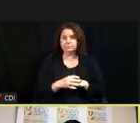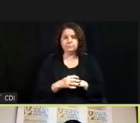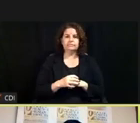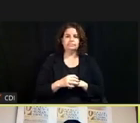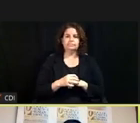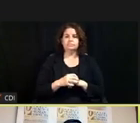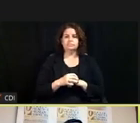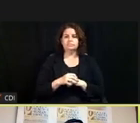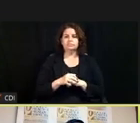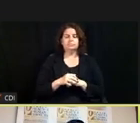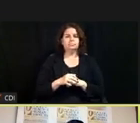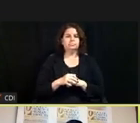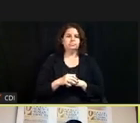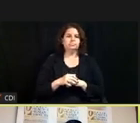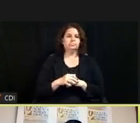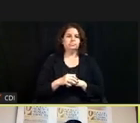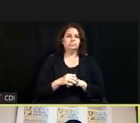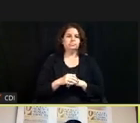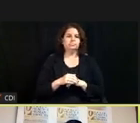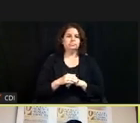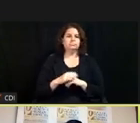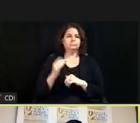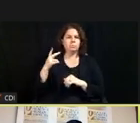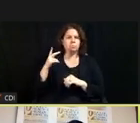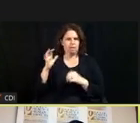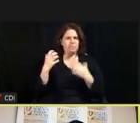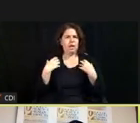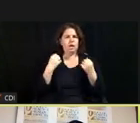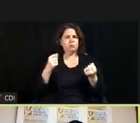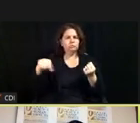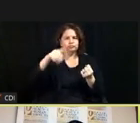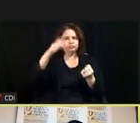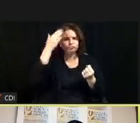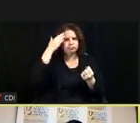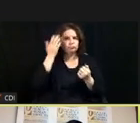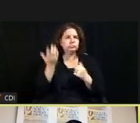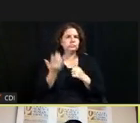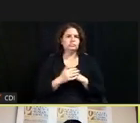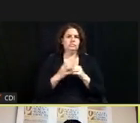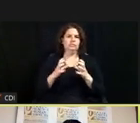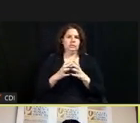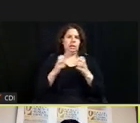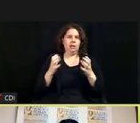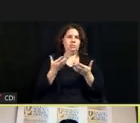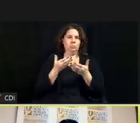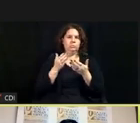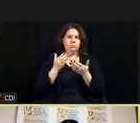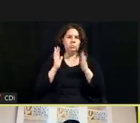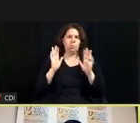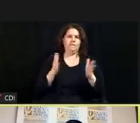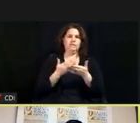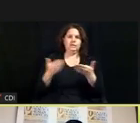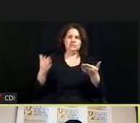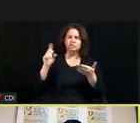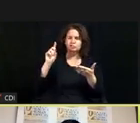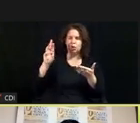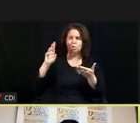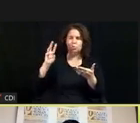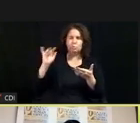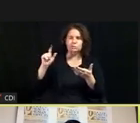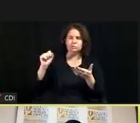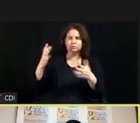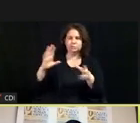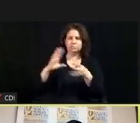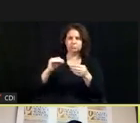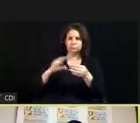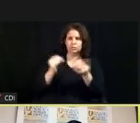Public health, you've already heard a lot of the great things that Dr. Willis mentioned that are happening in public health. And again, I just want to